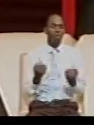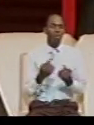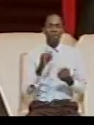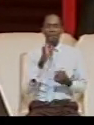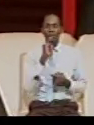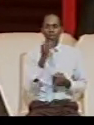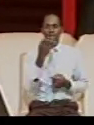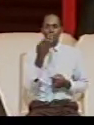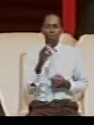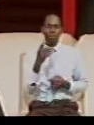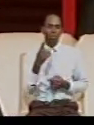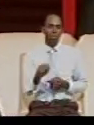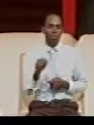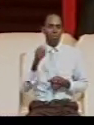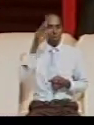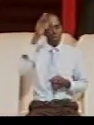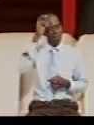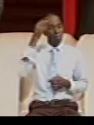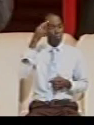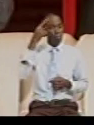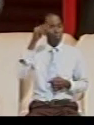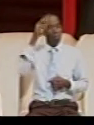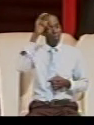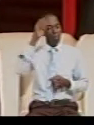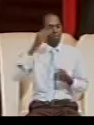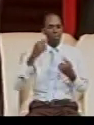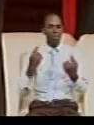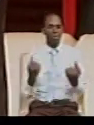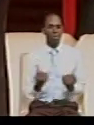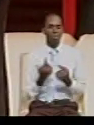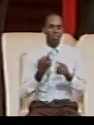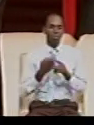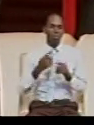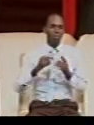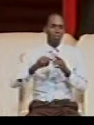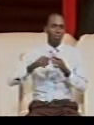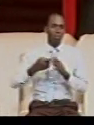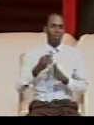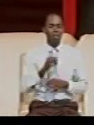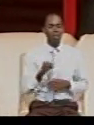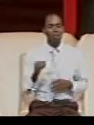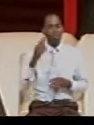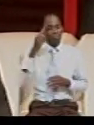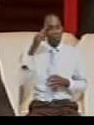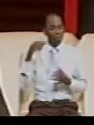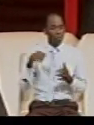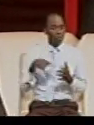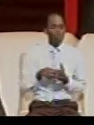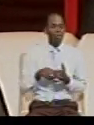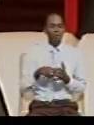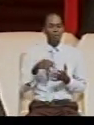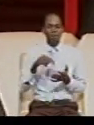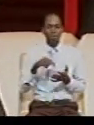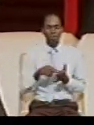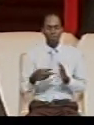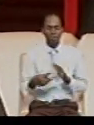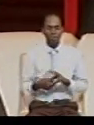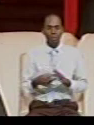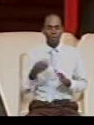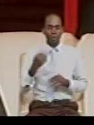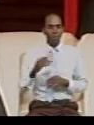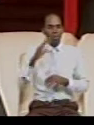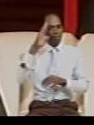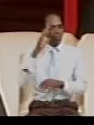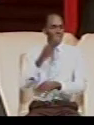the devil. For the devil sinned from the beginning. For this purpose, the Son of